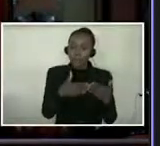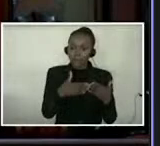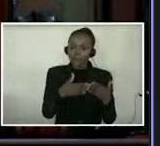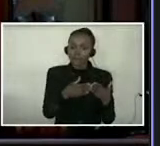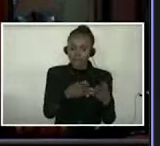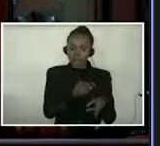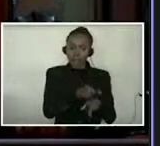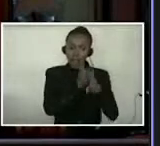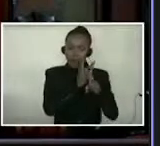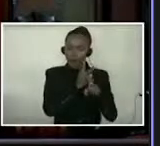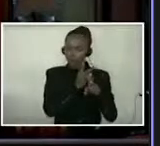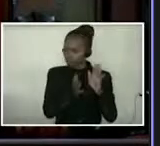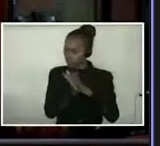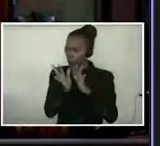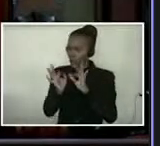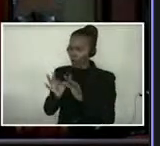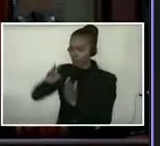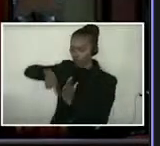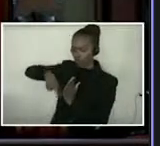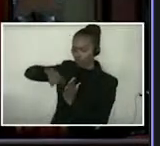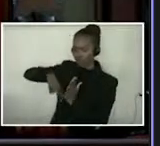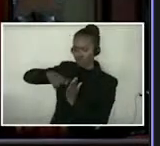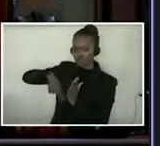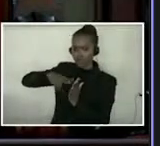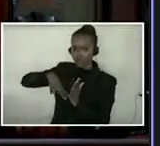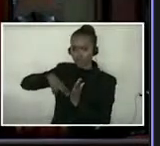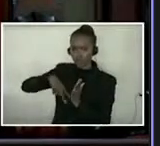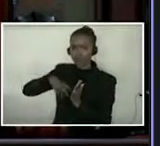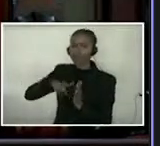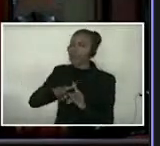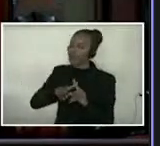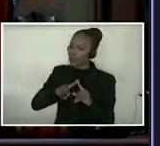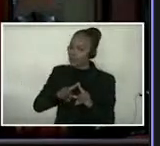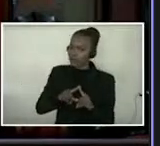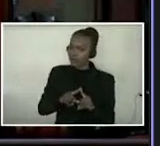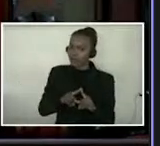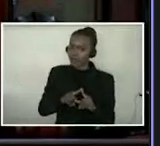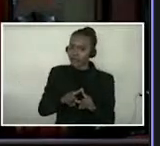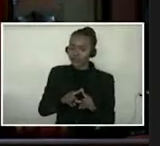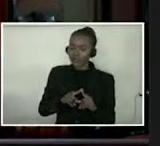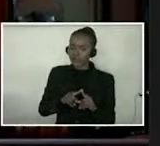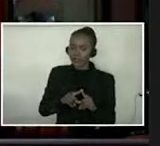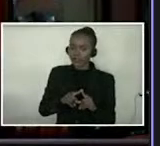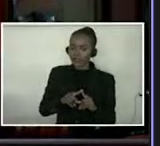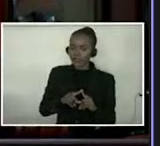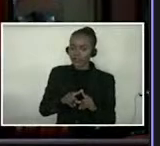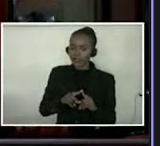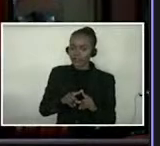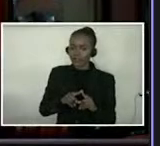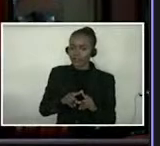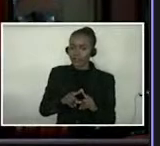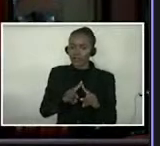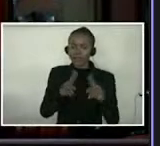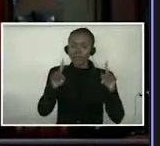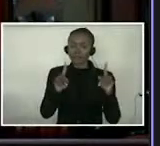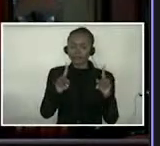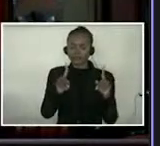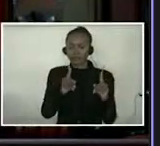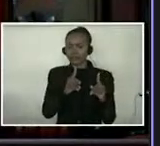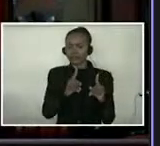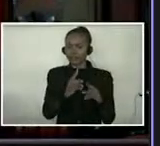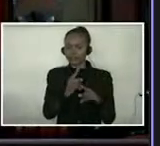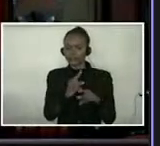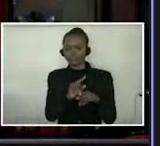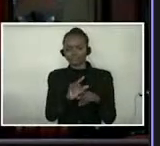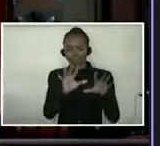was space comfort and sufficient light and yet they knew that at that time we were left in the dark there are many other